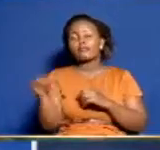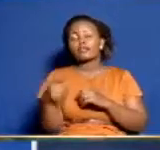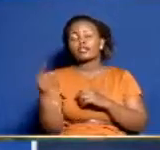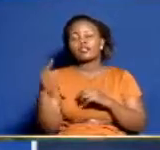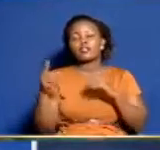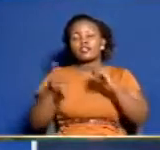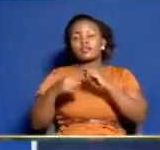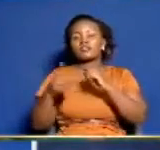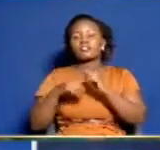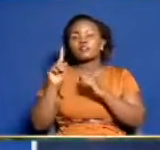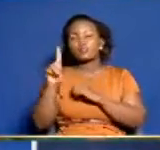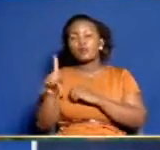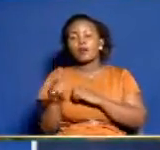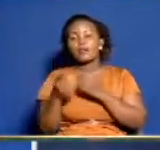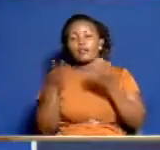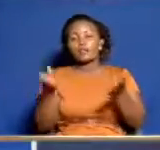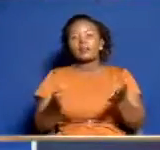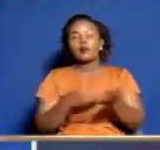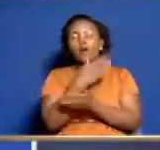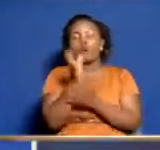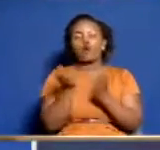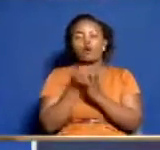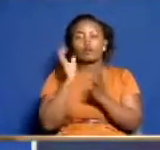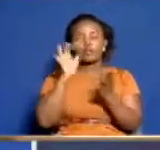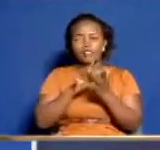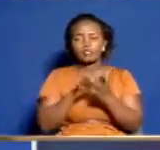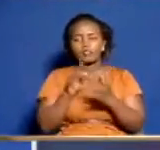173,661, bringing the cumulative tests to